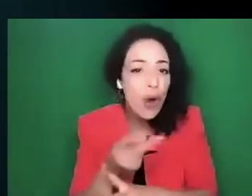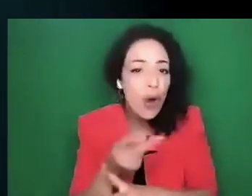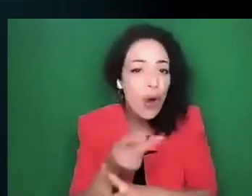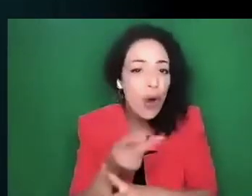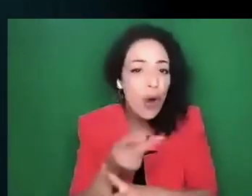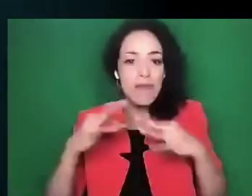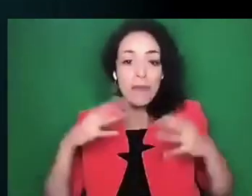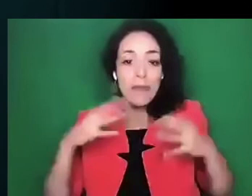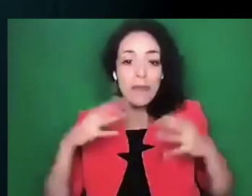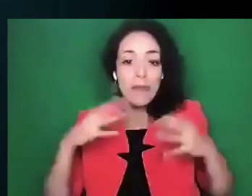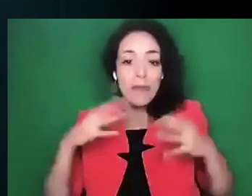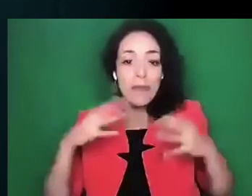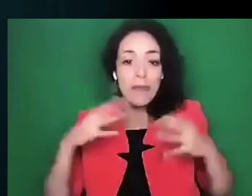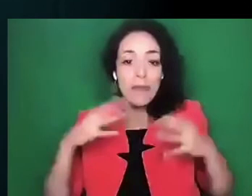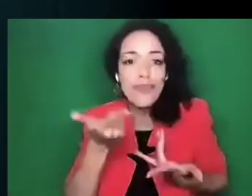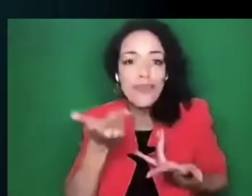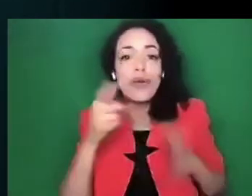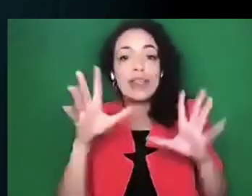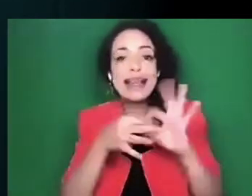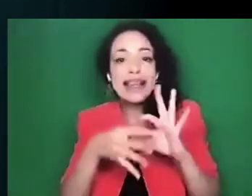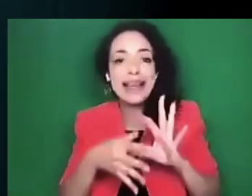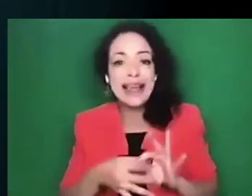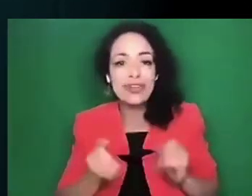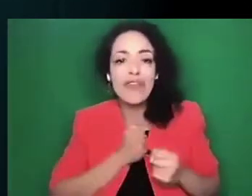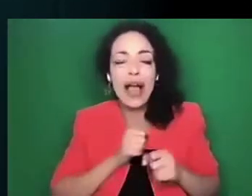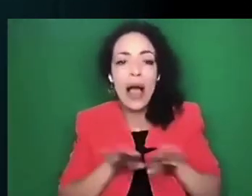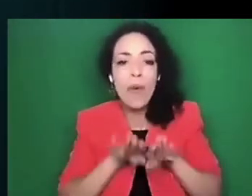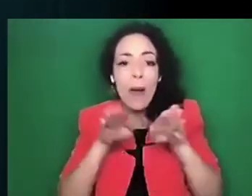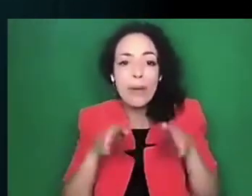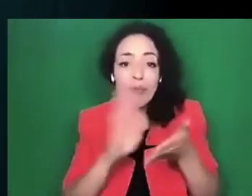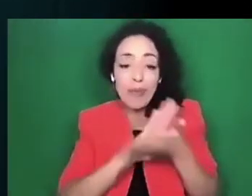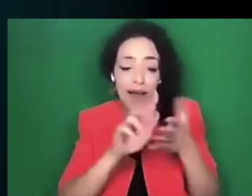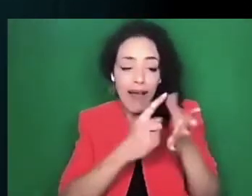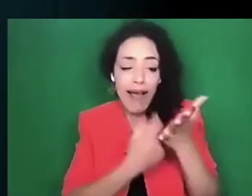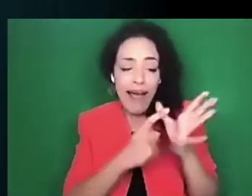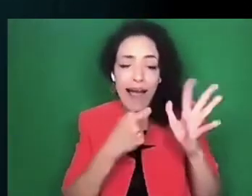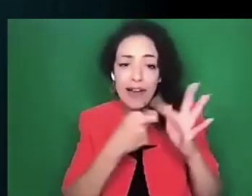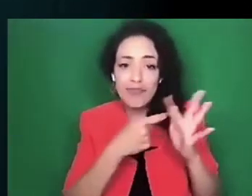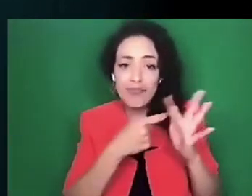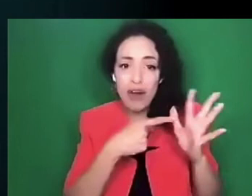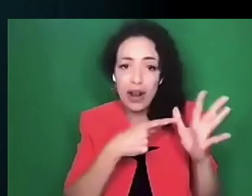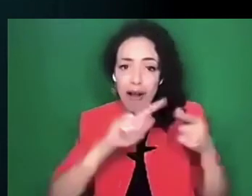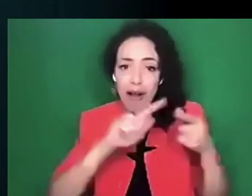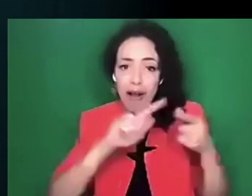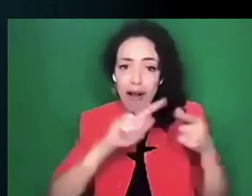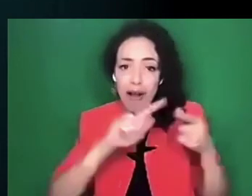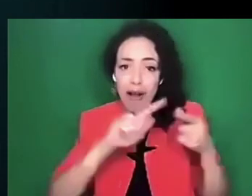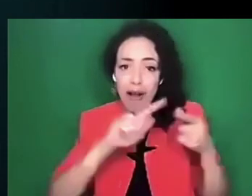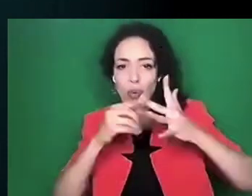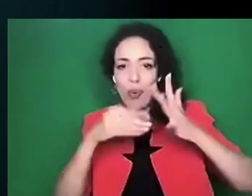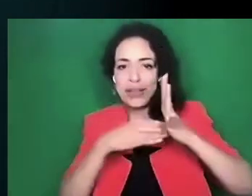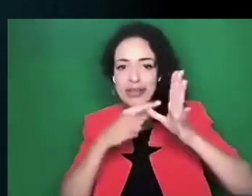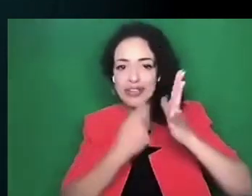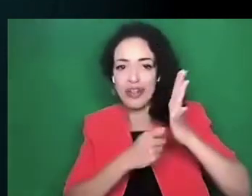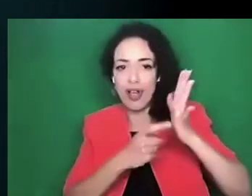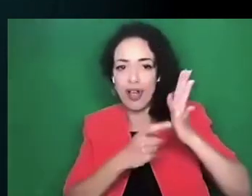the links of our platforms, both Haraka platform and Wazara, which will be posted in the chat here on the Zoom call. Thank